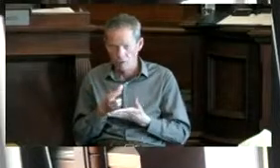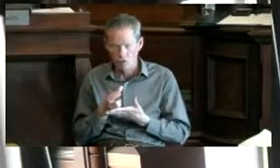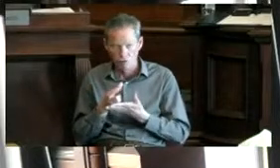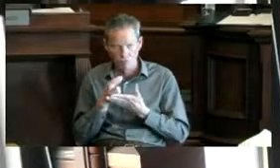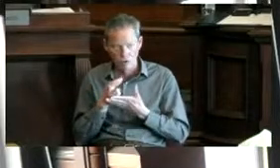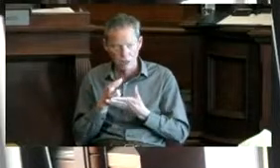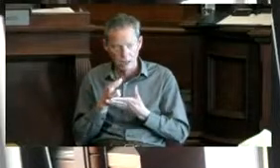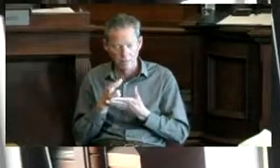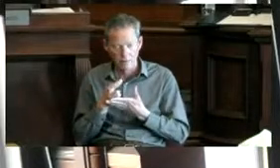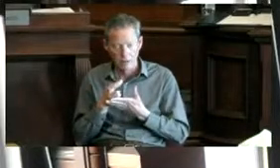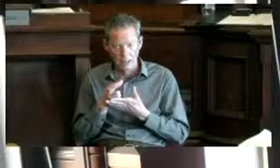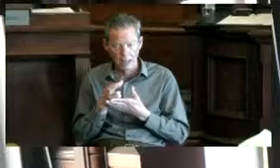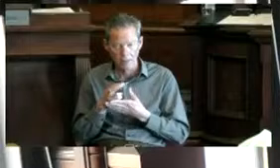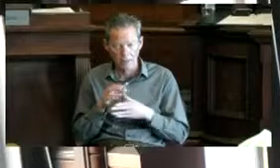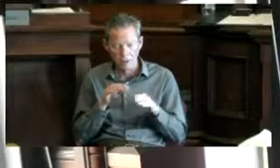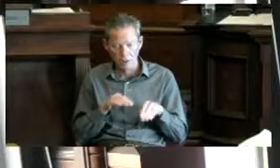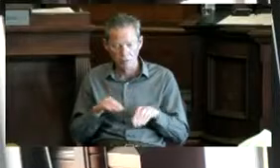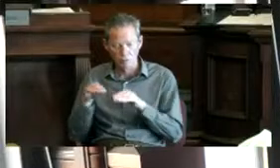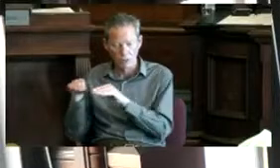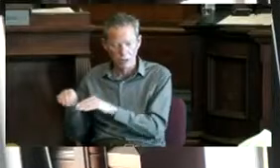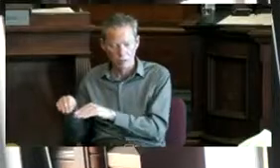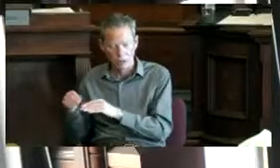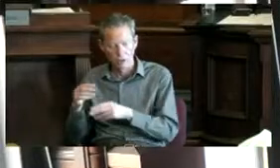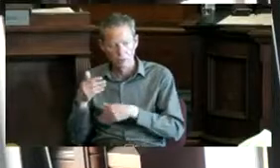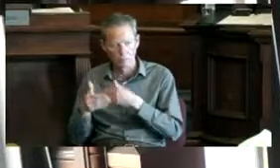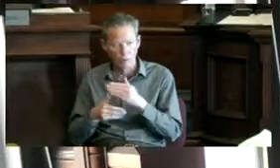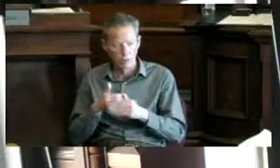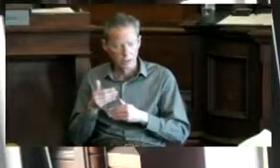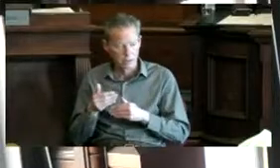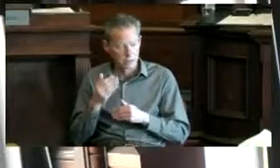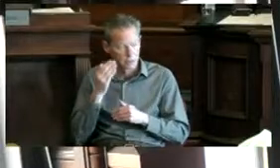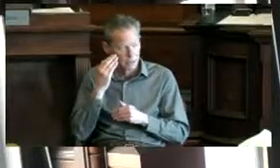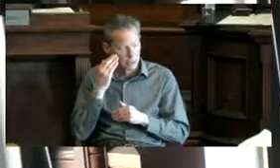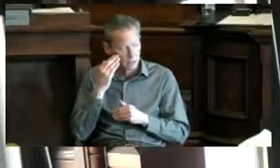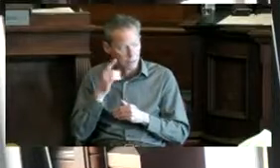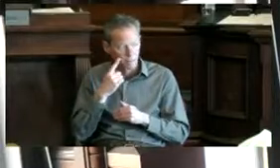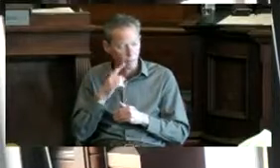the relocation process, I know that for